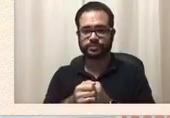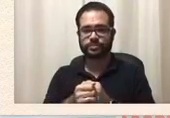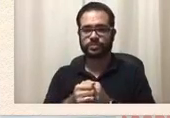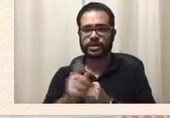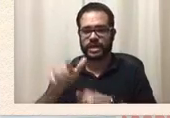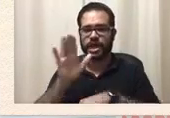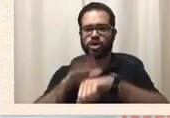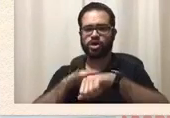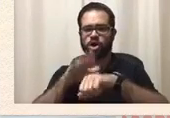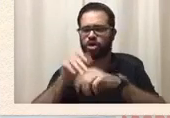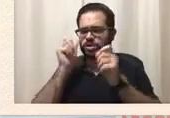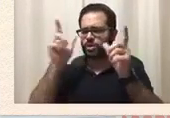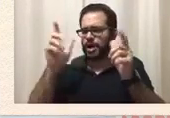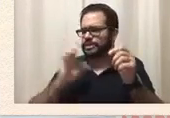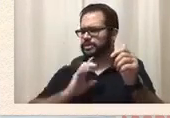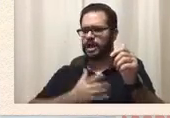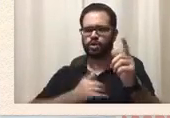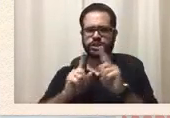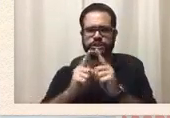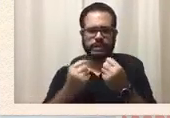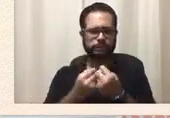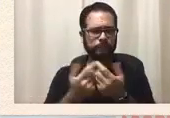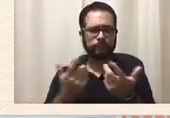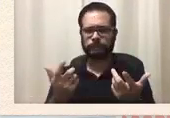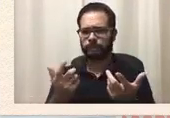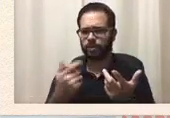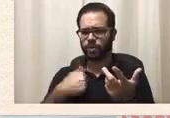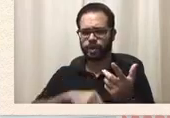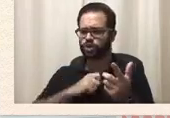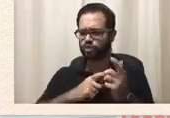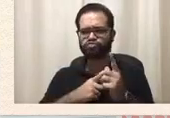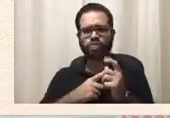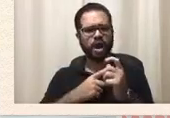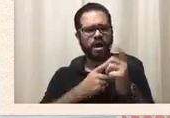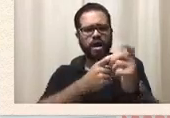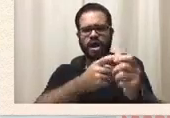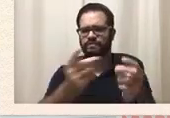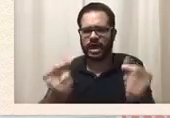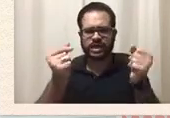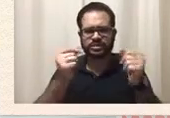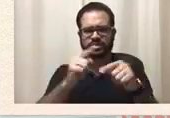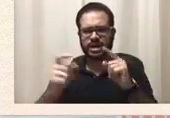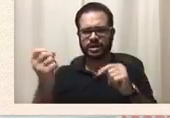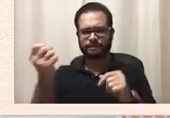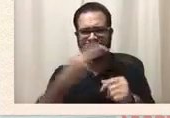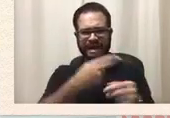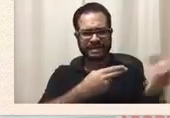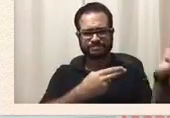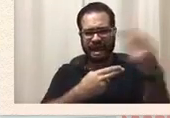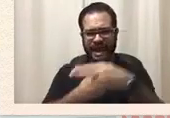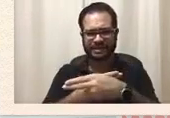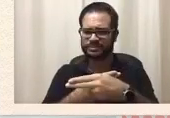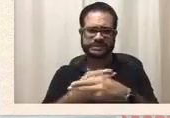team. We could run like the wind, but passing was not our strength.